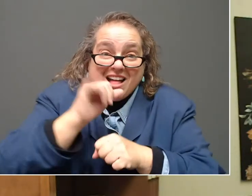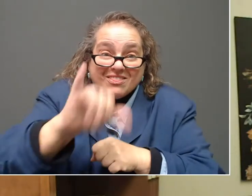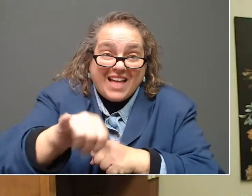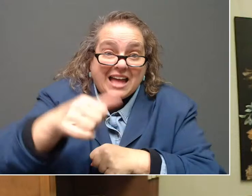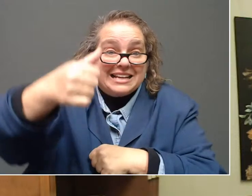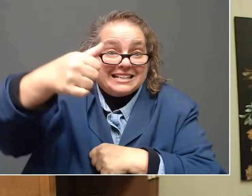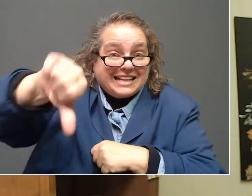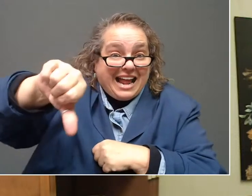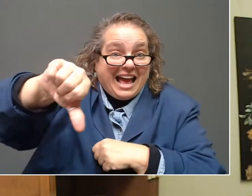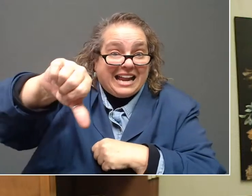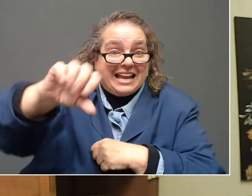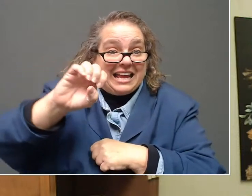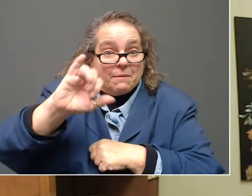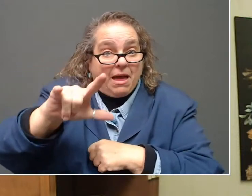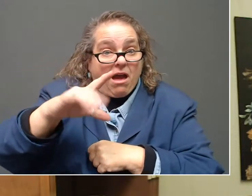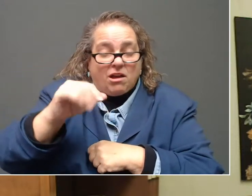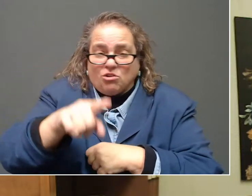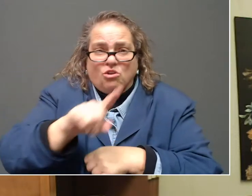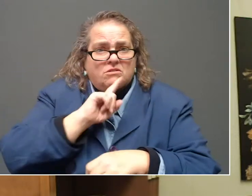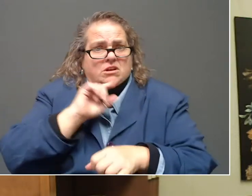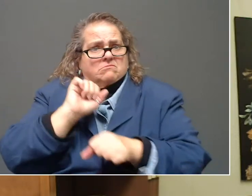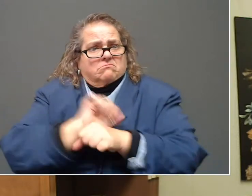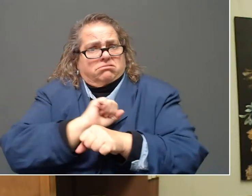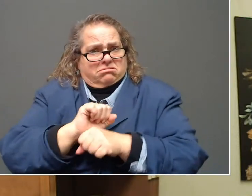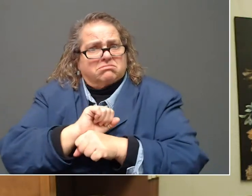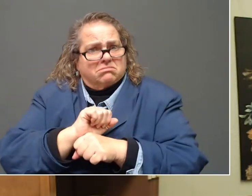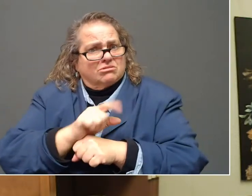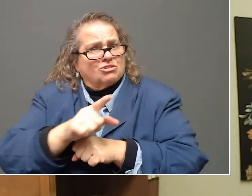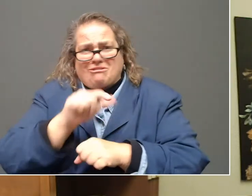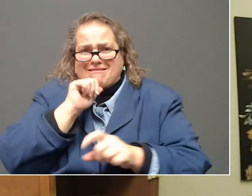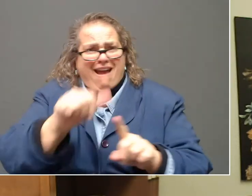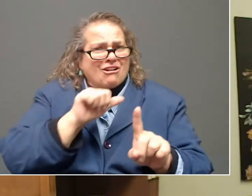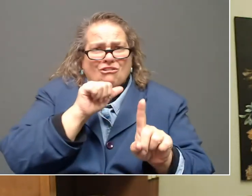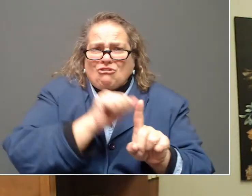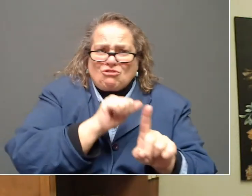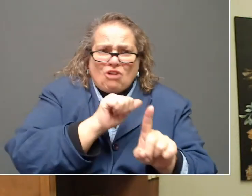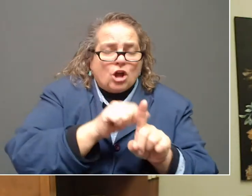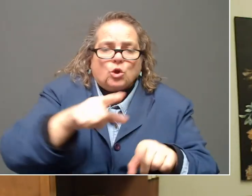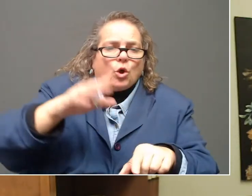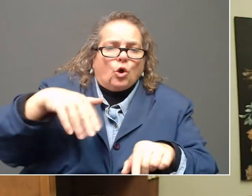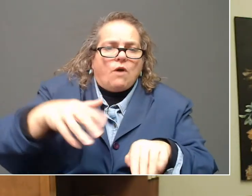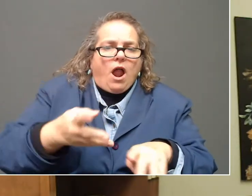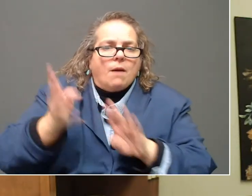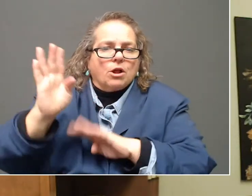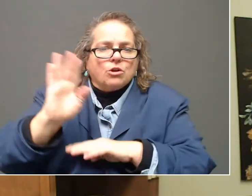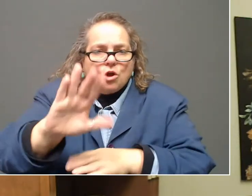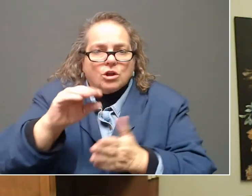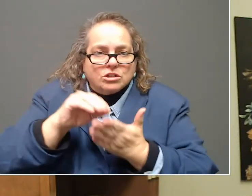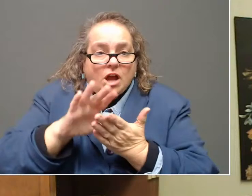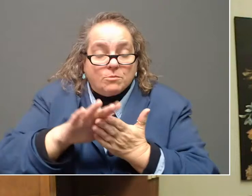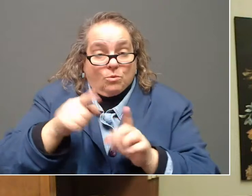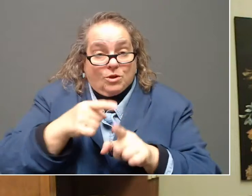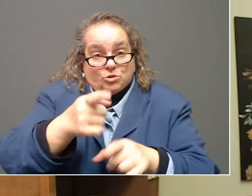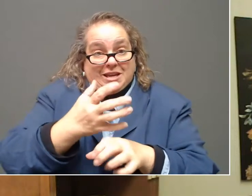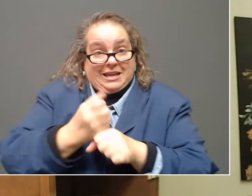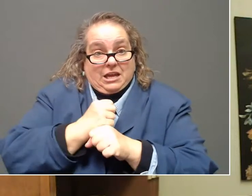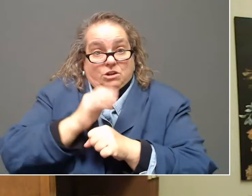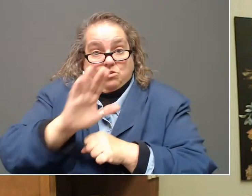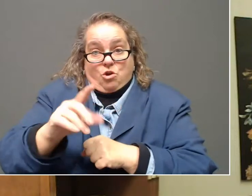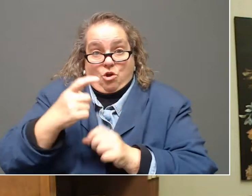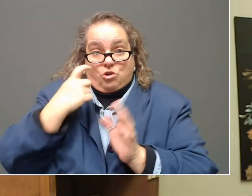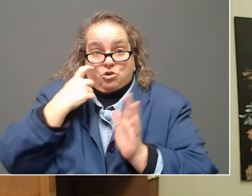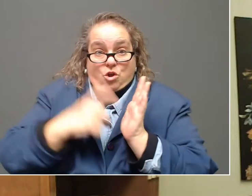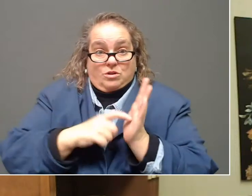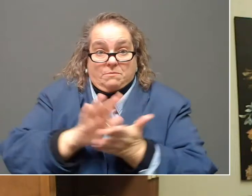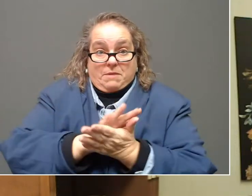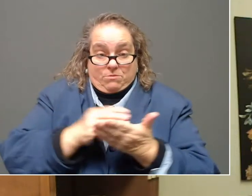which is good news. But it also means we have a lot of claims we get that are fraudulent. We have sent an email out to over